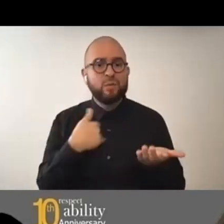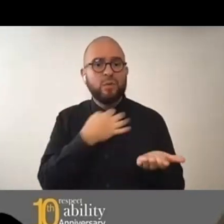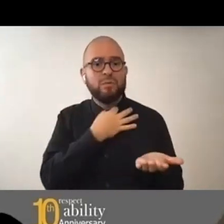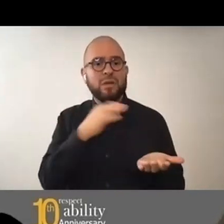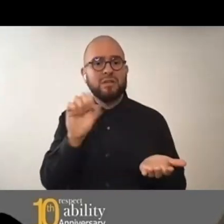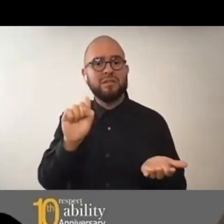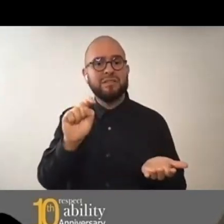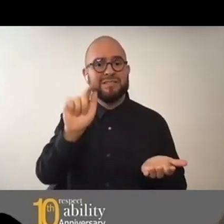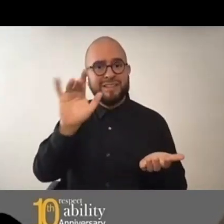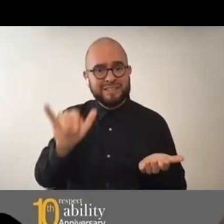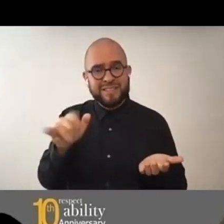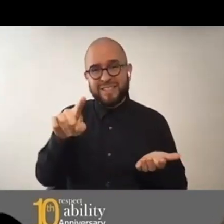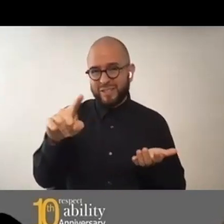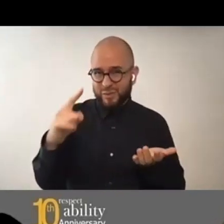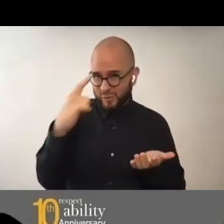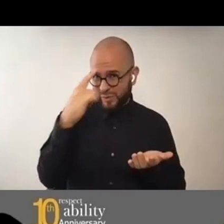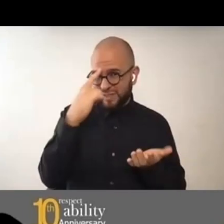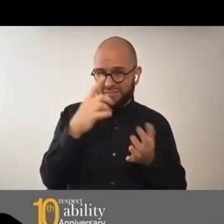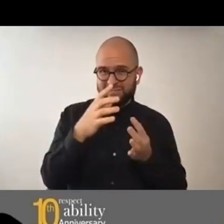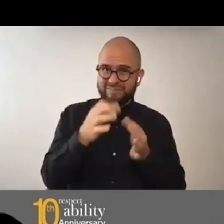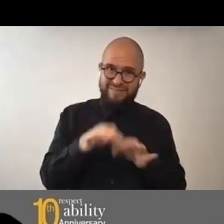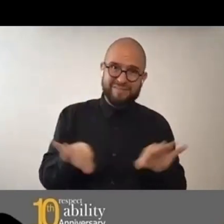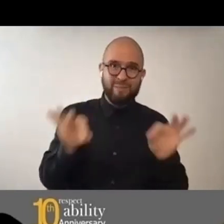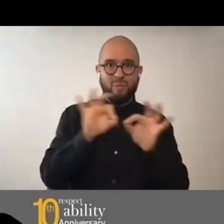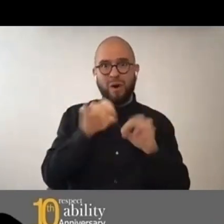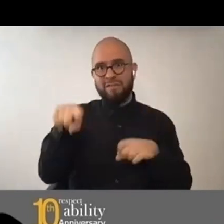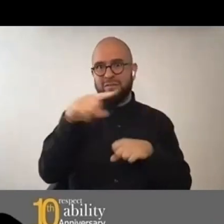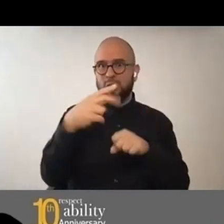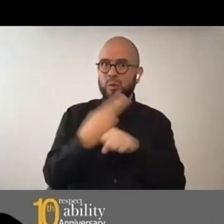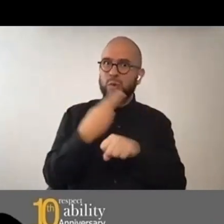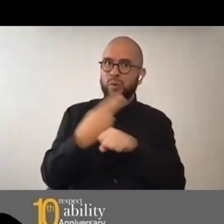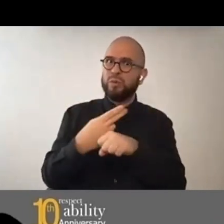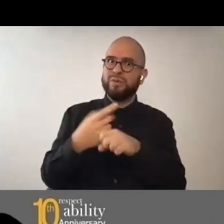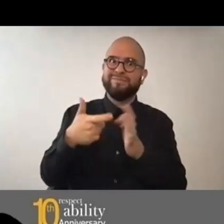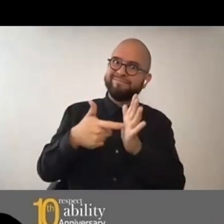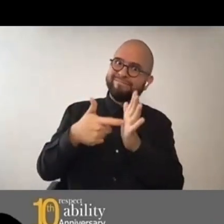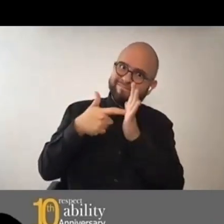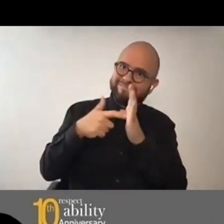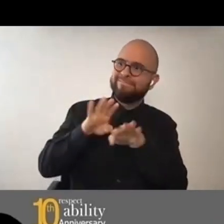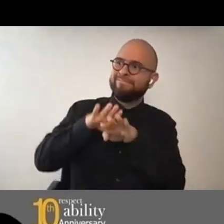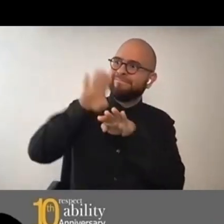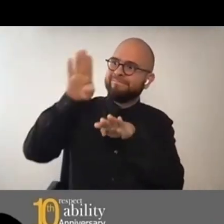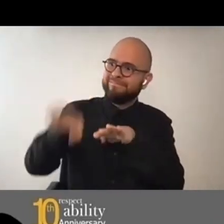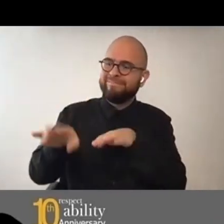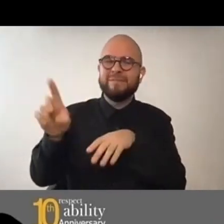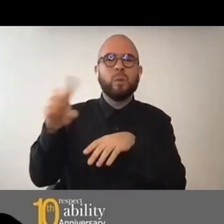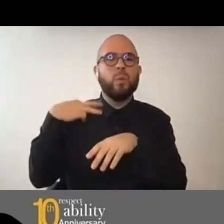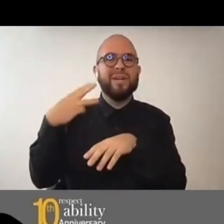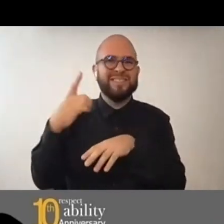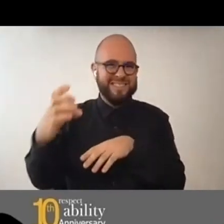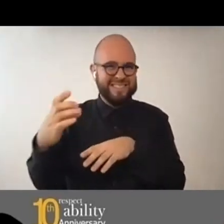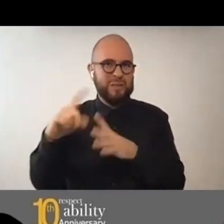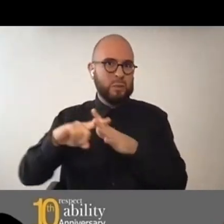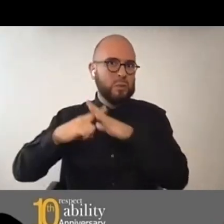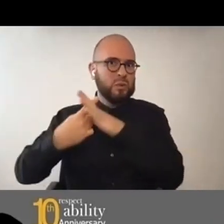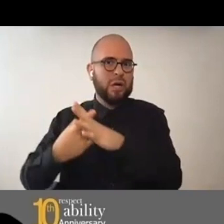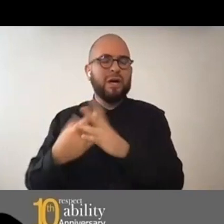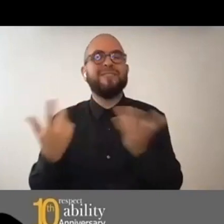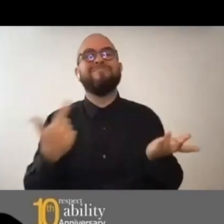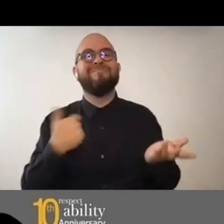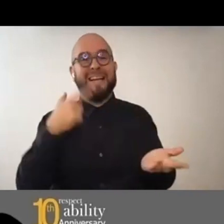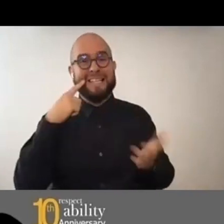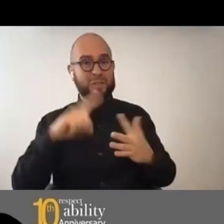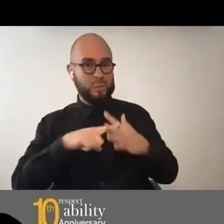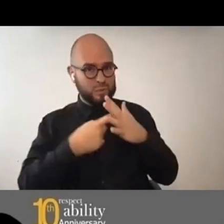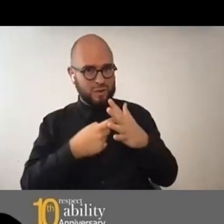to use the stepping stone of Washington, D.C. to begin a career in public policy? To begin, I would say yes. To early in your career, I